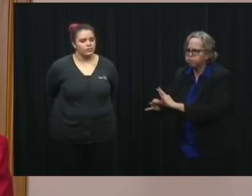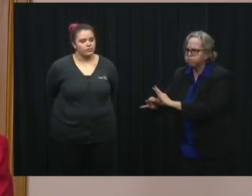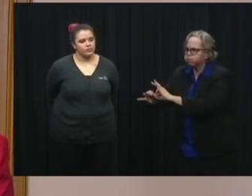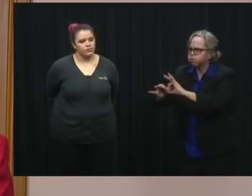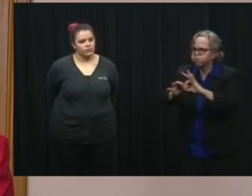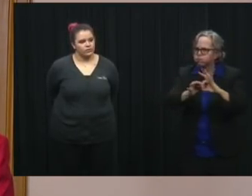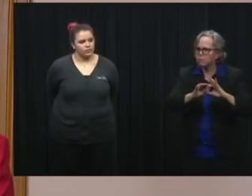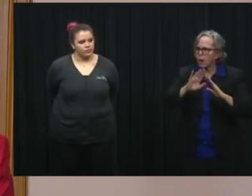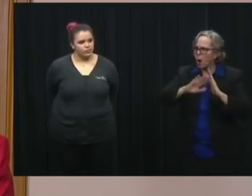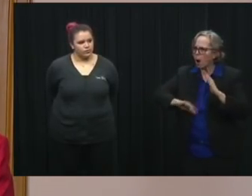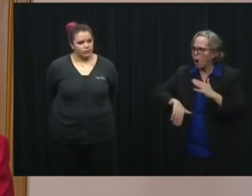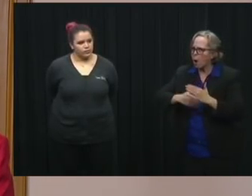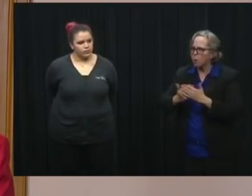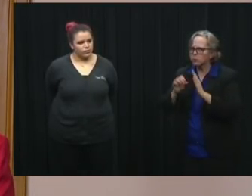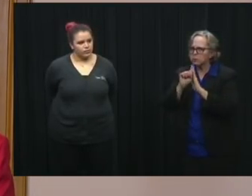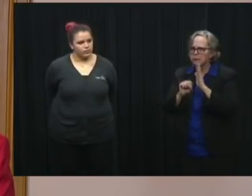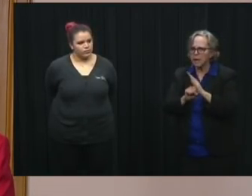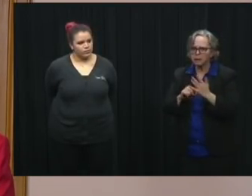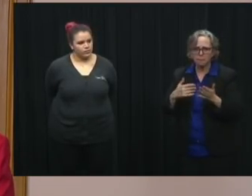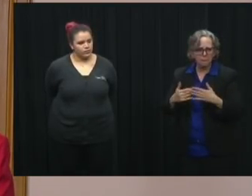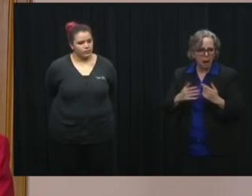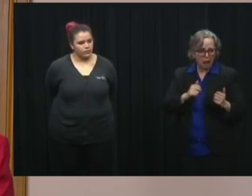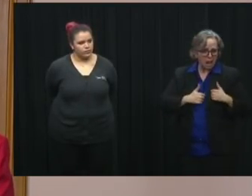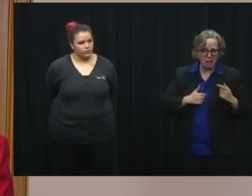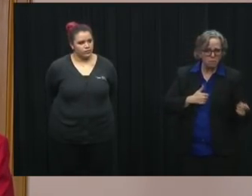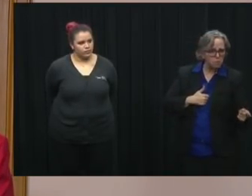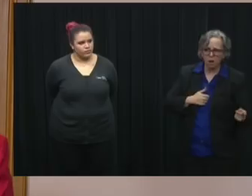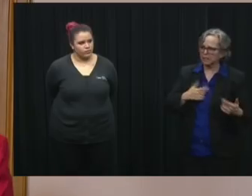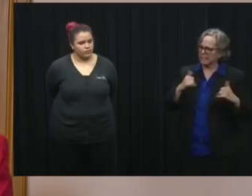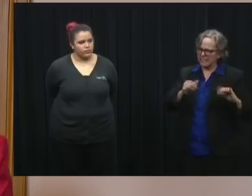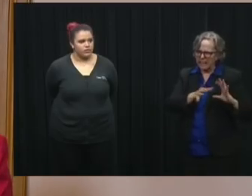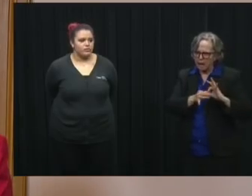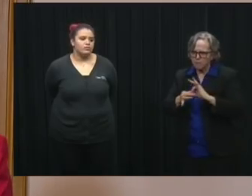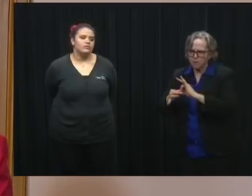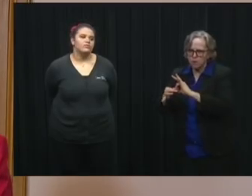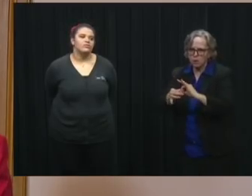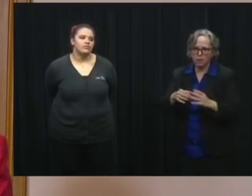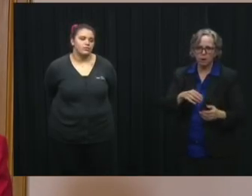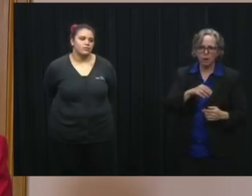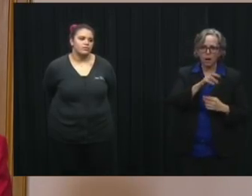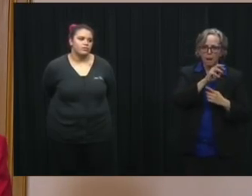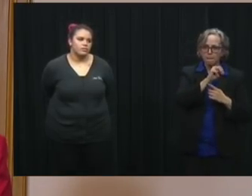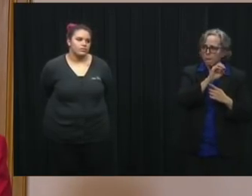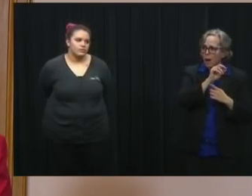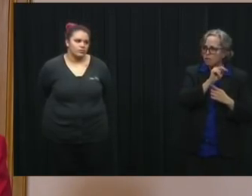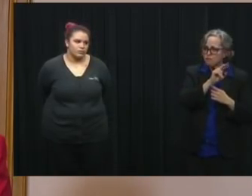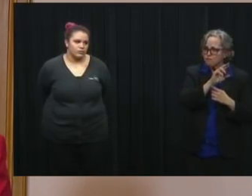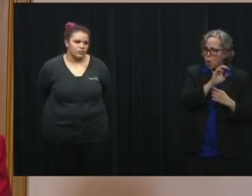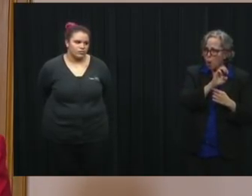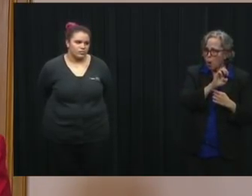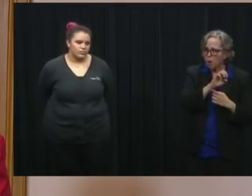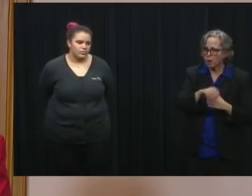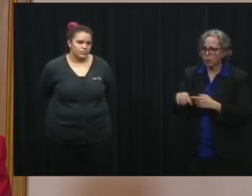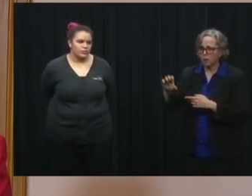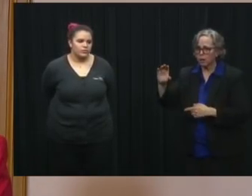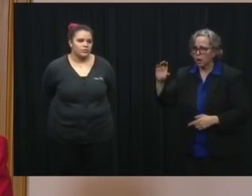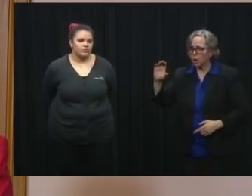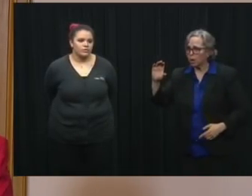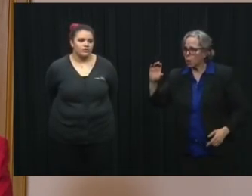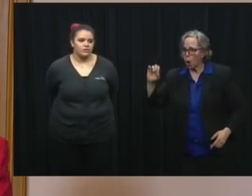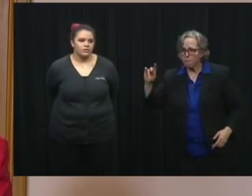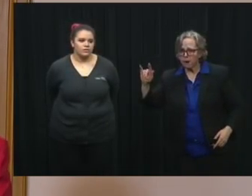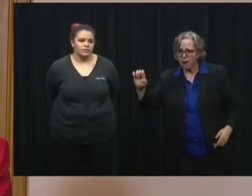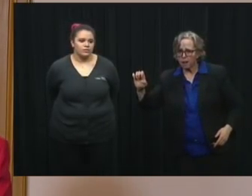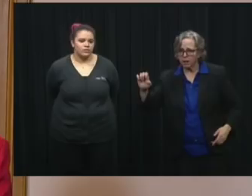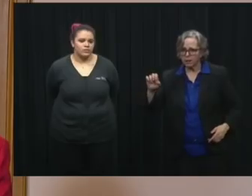no matter where you live, whether you're in Monroe County or Noble County or Vinton County or wherever you live,